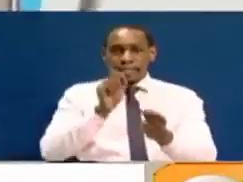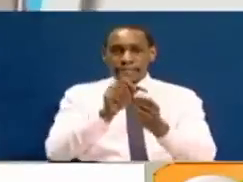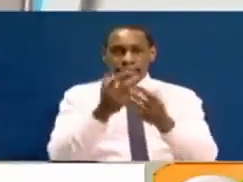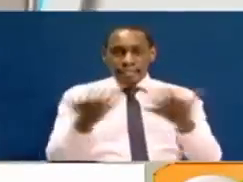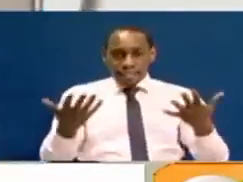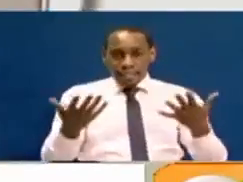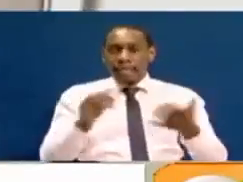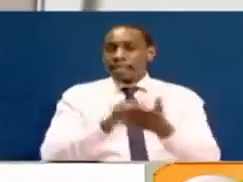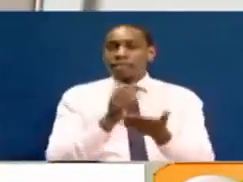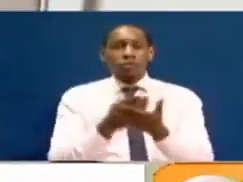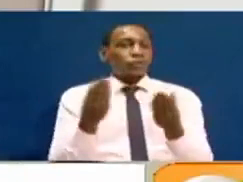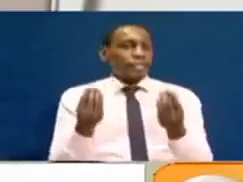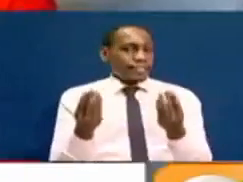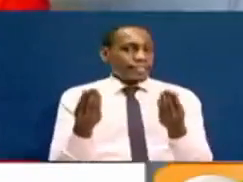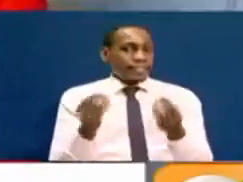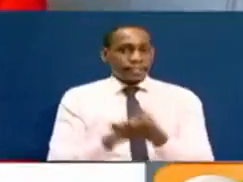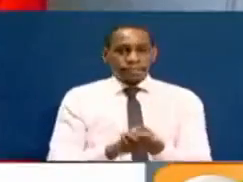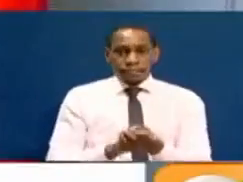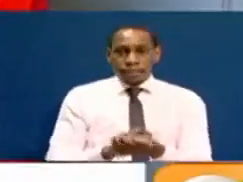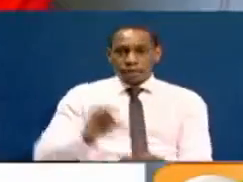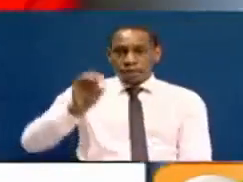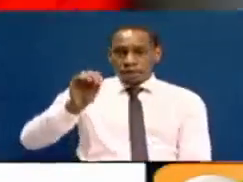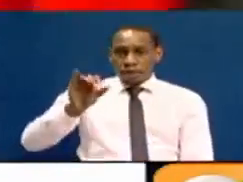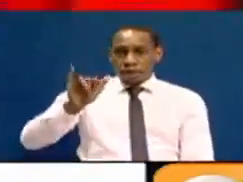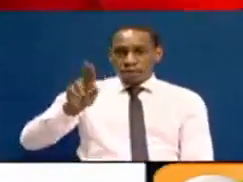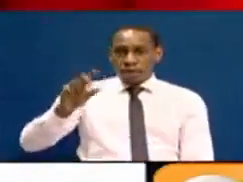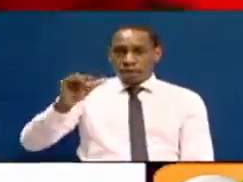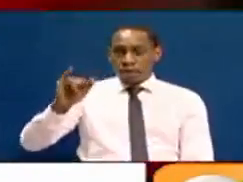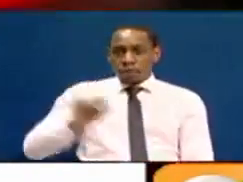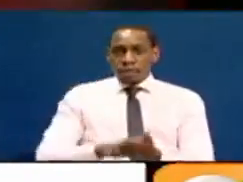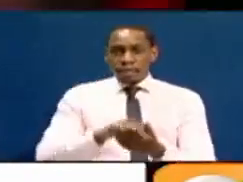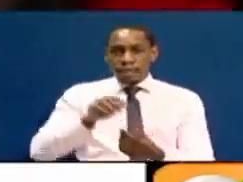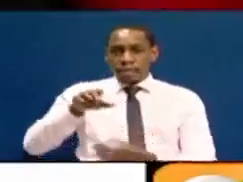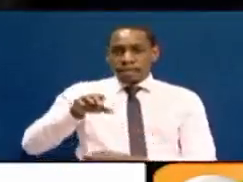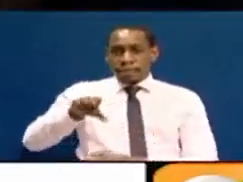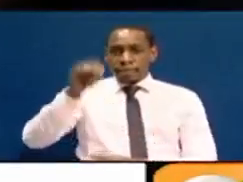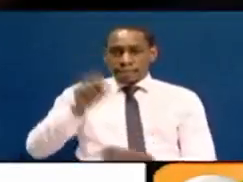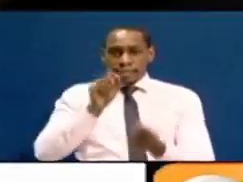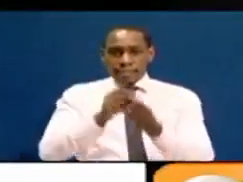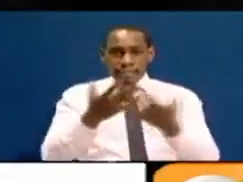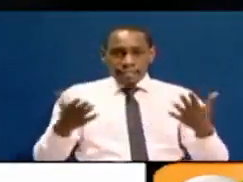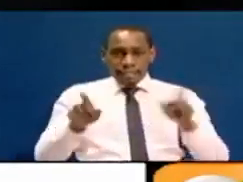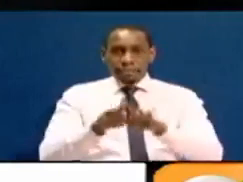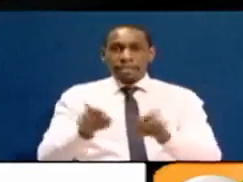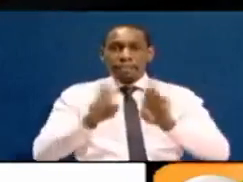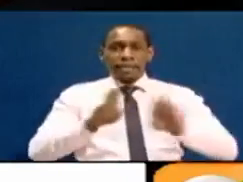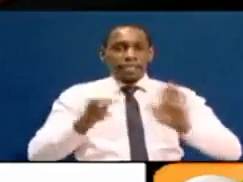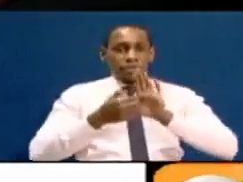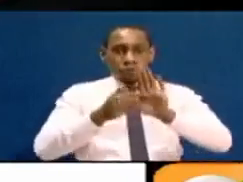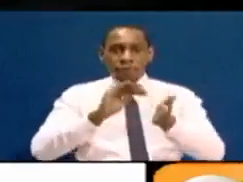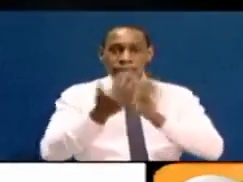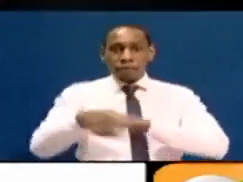kit. It's that easy. Bernard Oyugi has picked the test kit today and is willing to demonstrate to